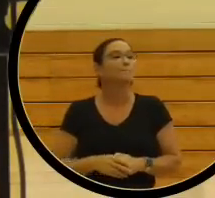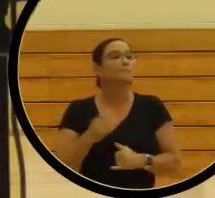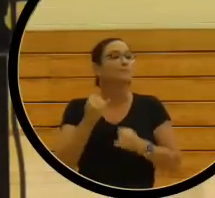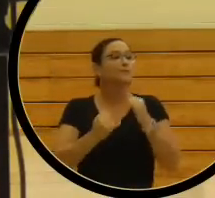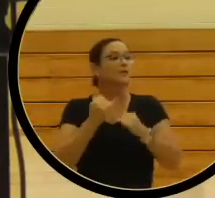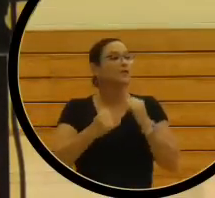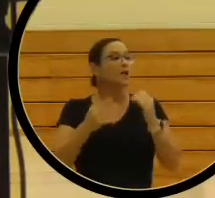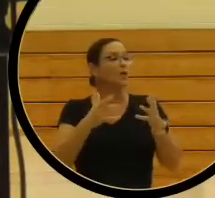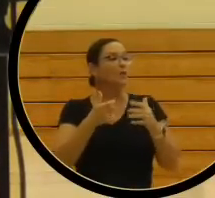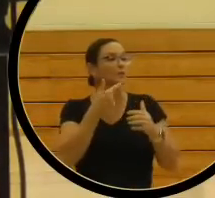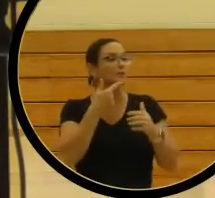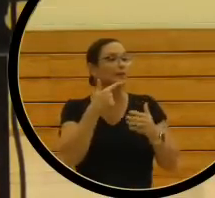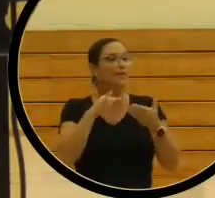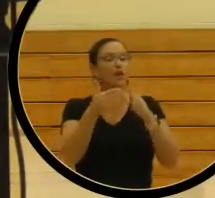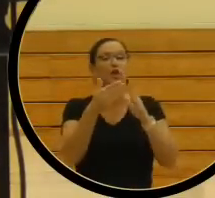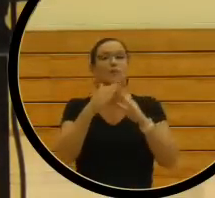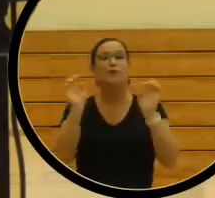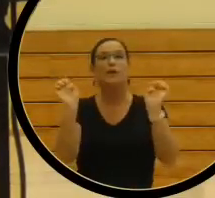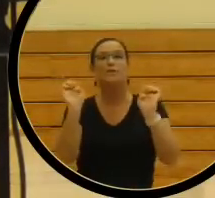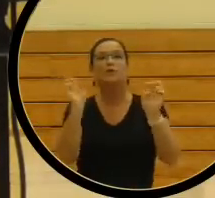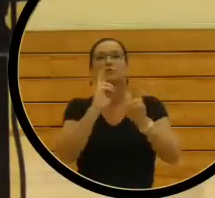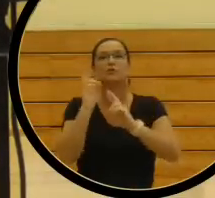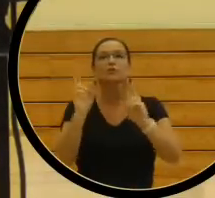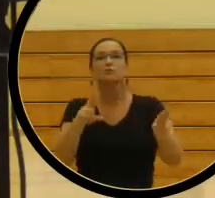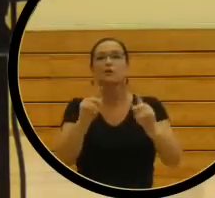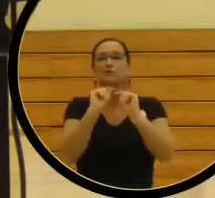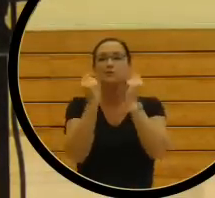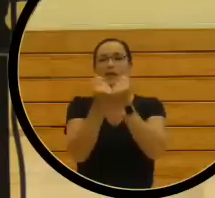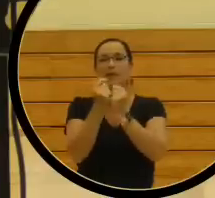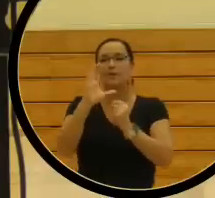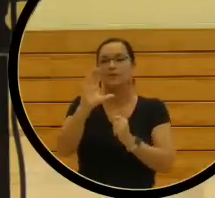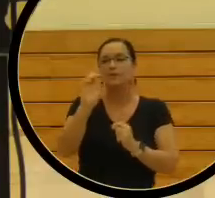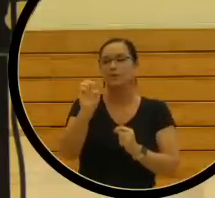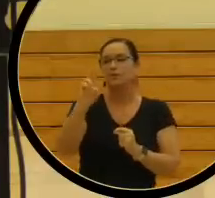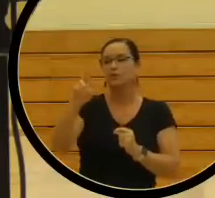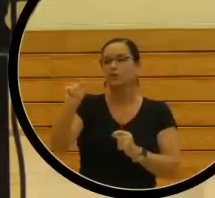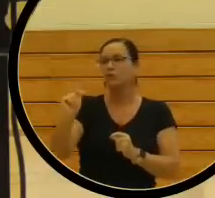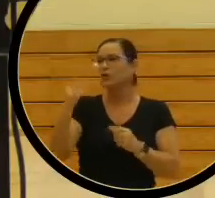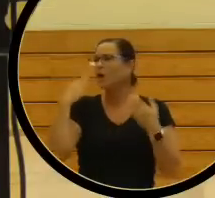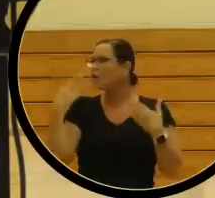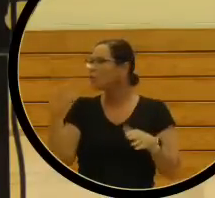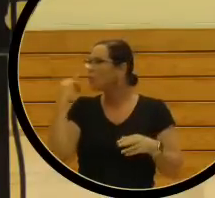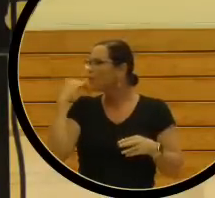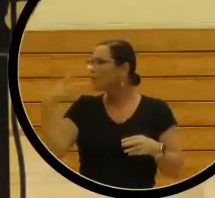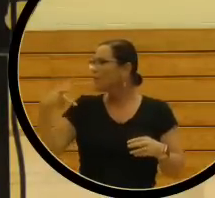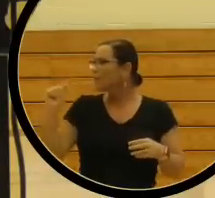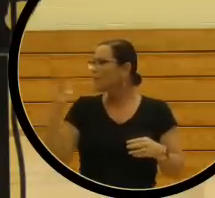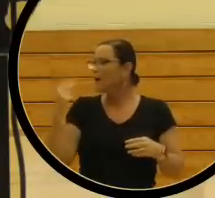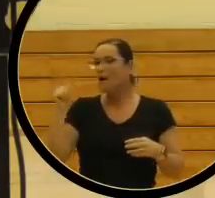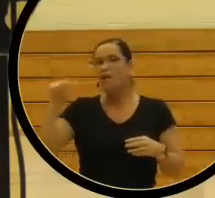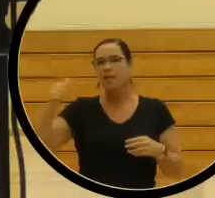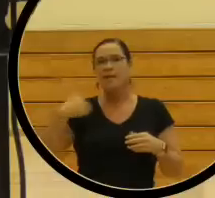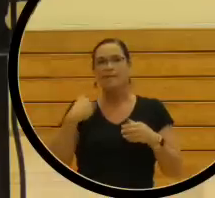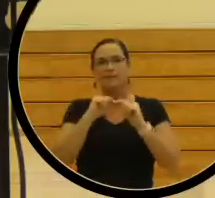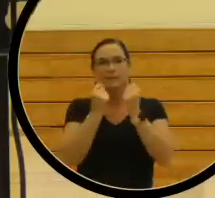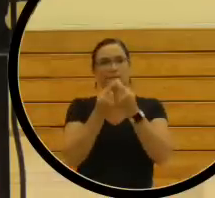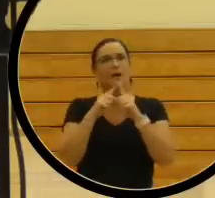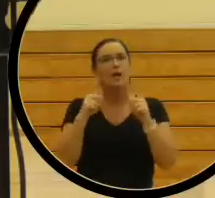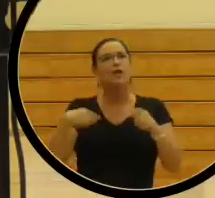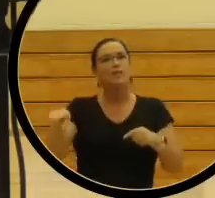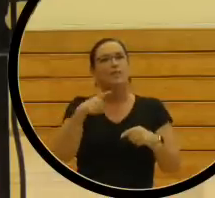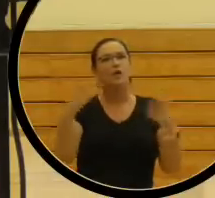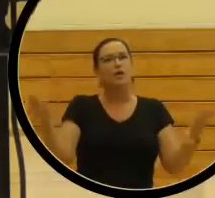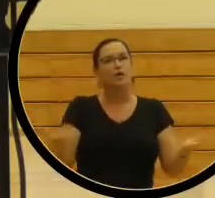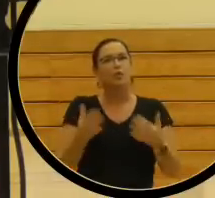Lastly, I want to mention the Community Emergency Response Team. I don't think Pahala has a team, but they are here with